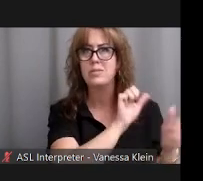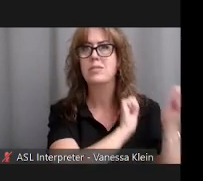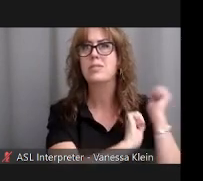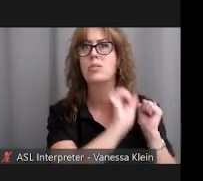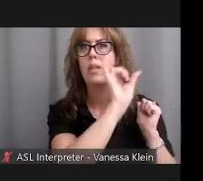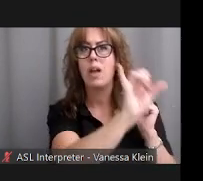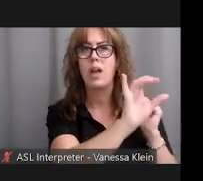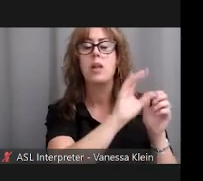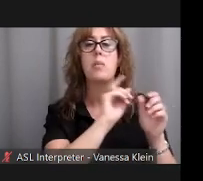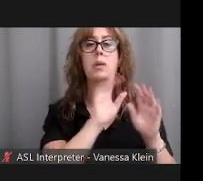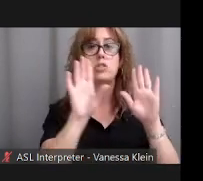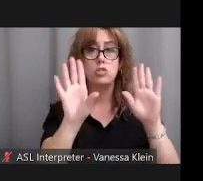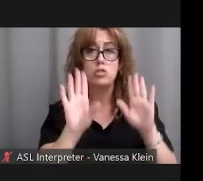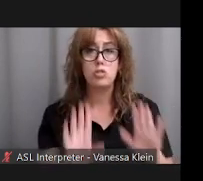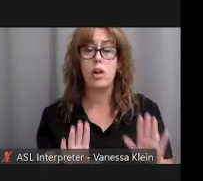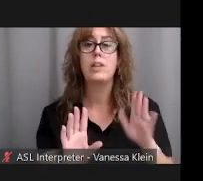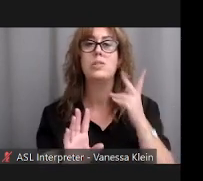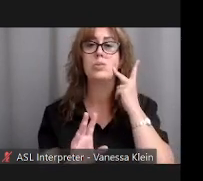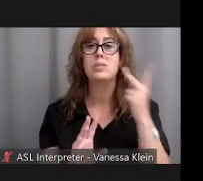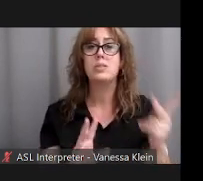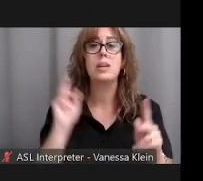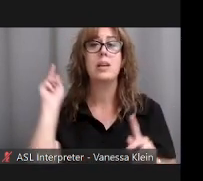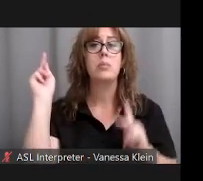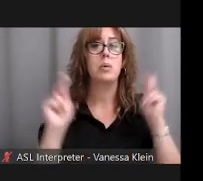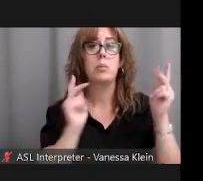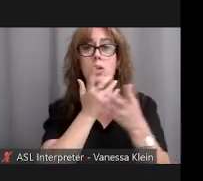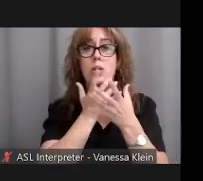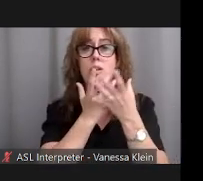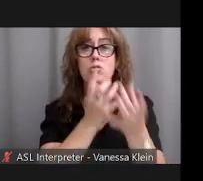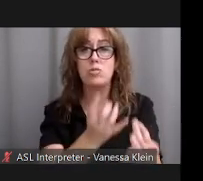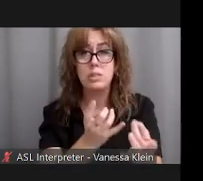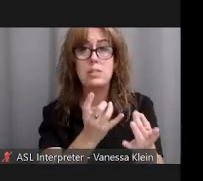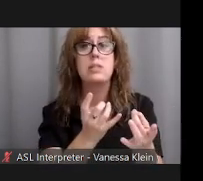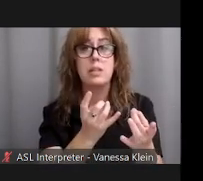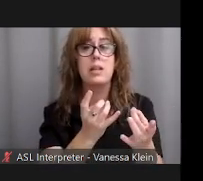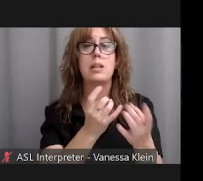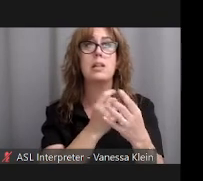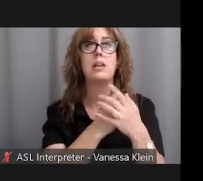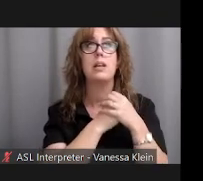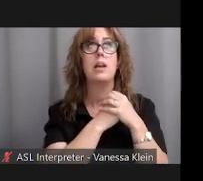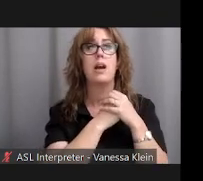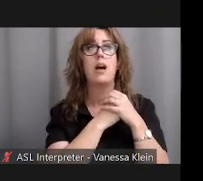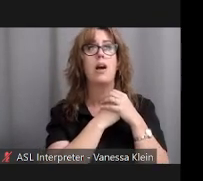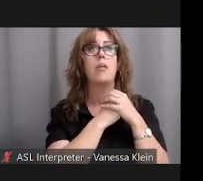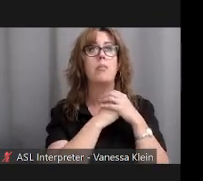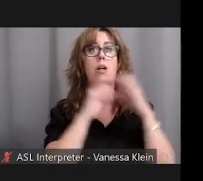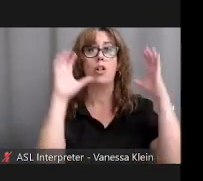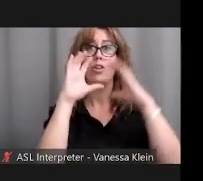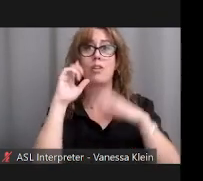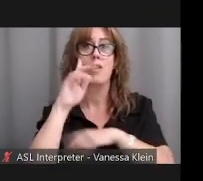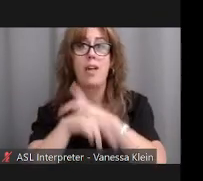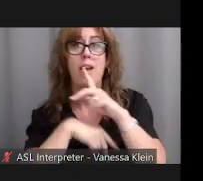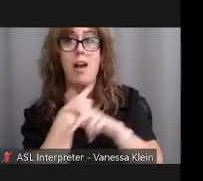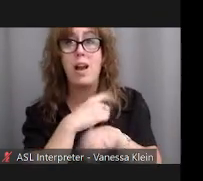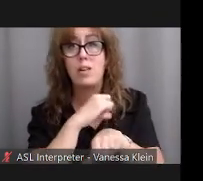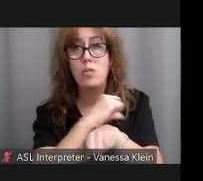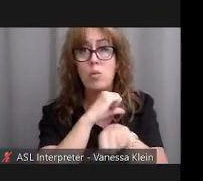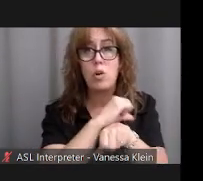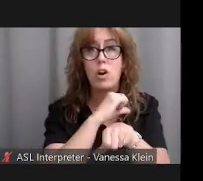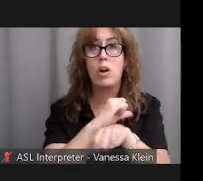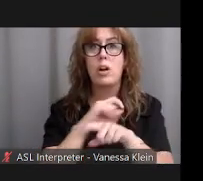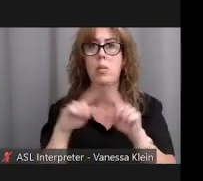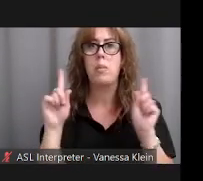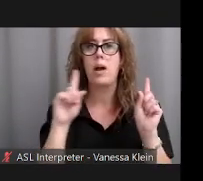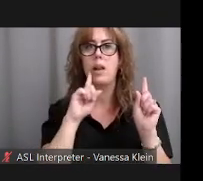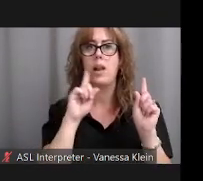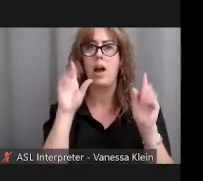are interested in looking at and or for these types of works. I just hope that it's more